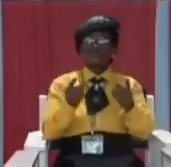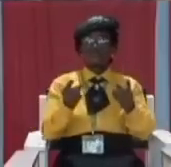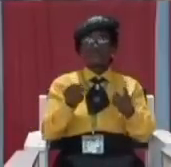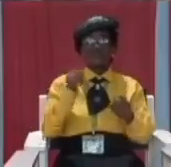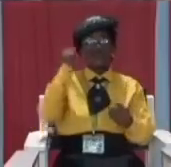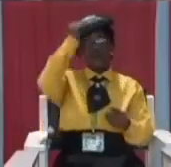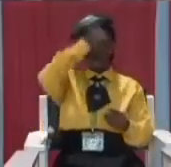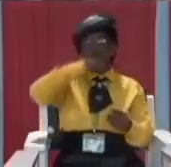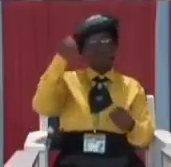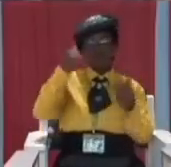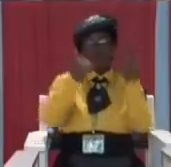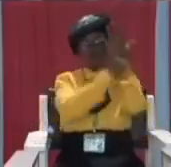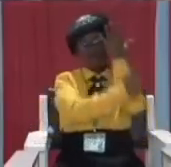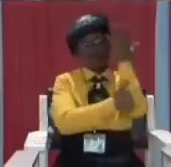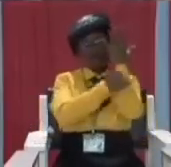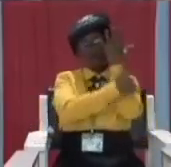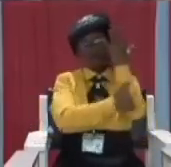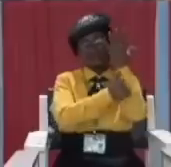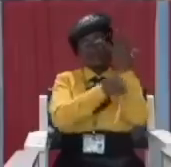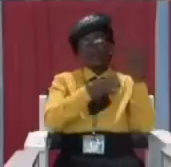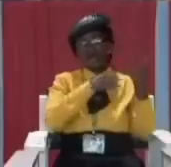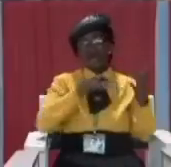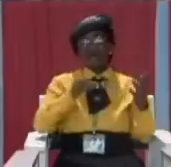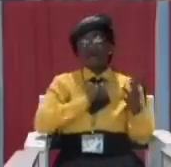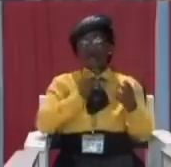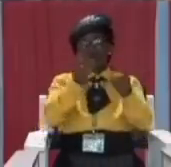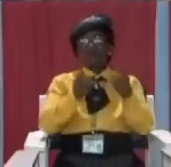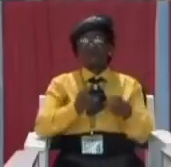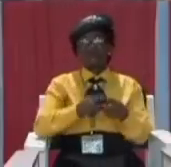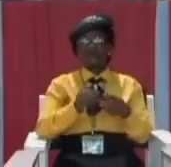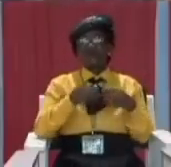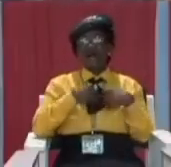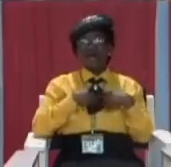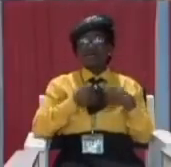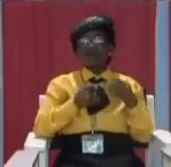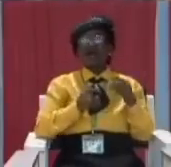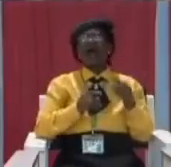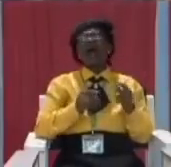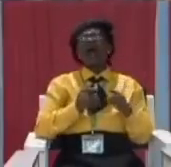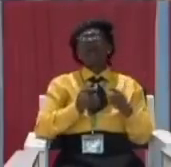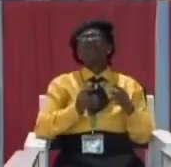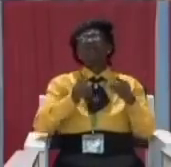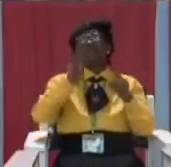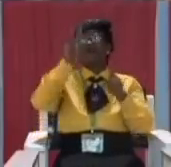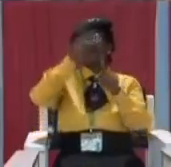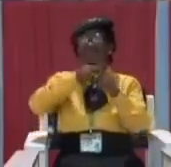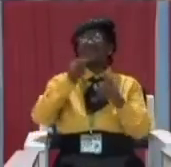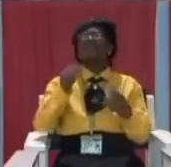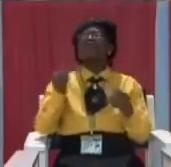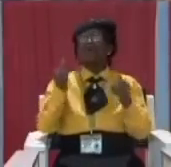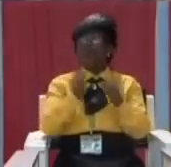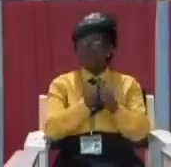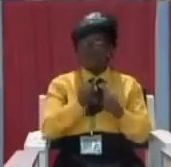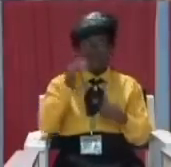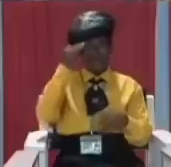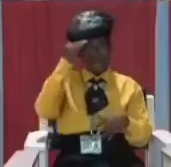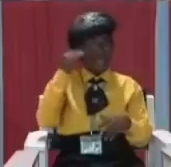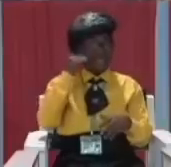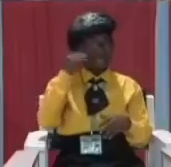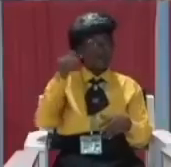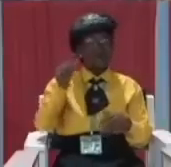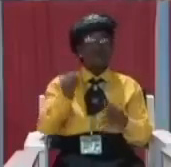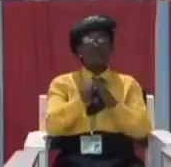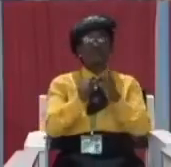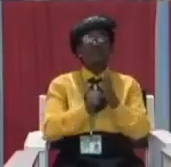And I wanted to have an appointment with the head of state. One way or the other, I got the appointment.